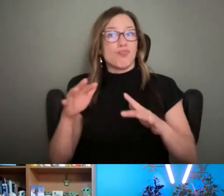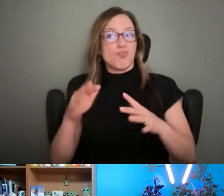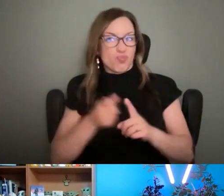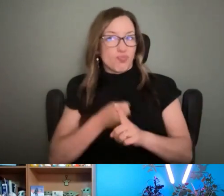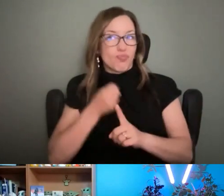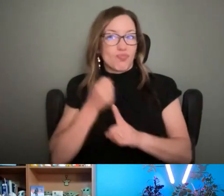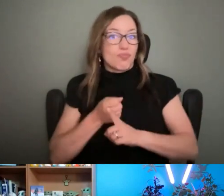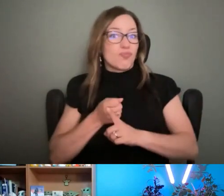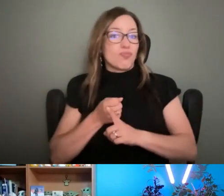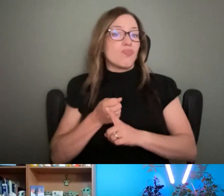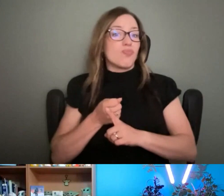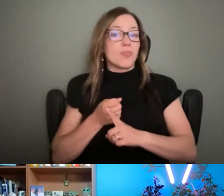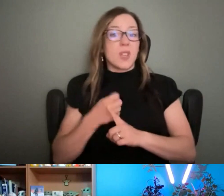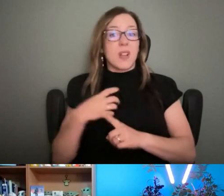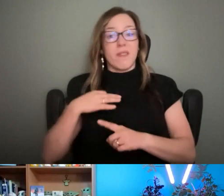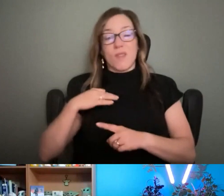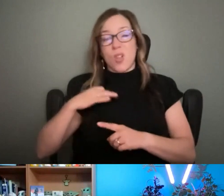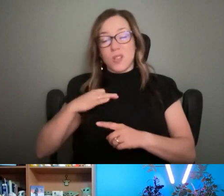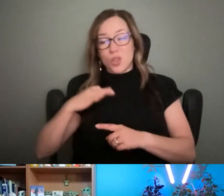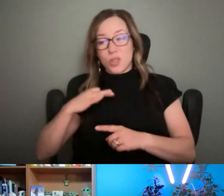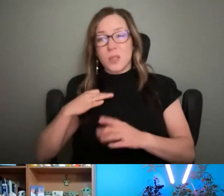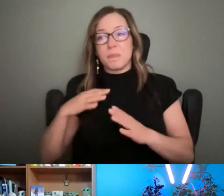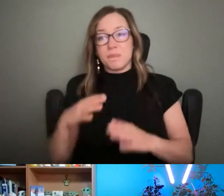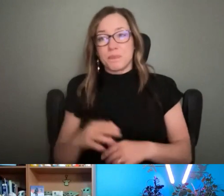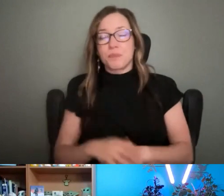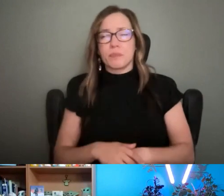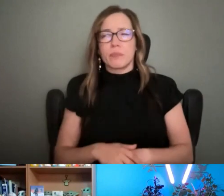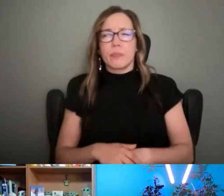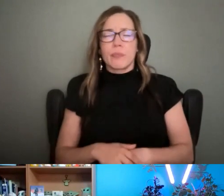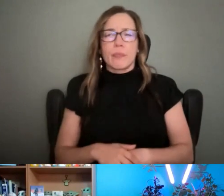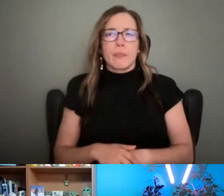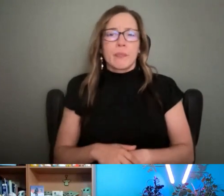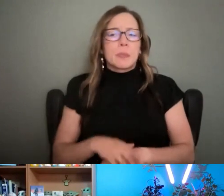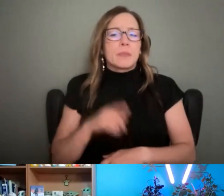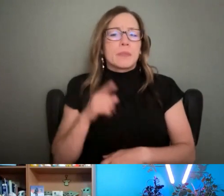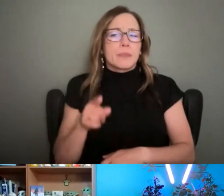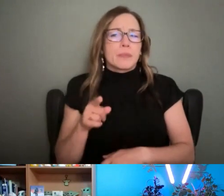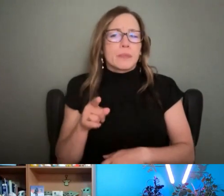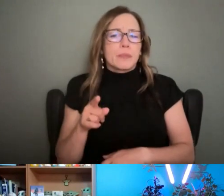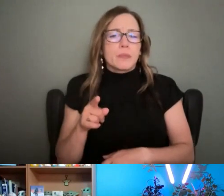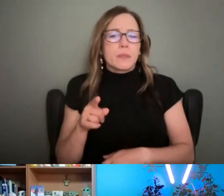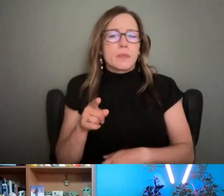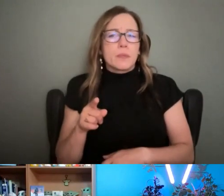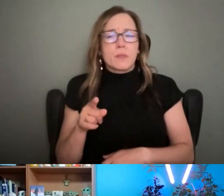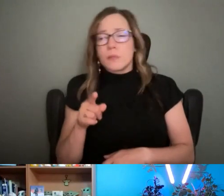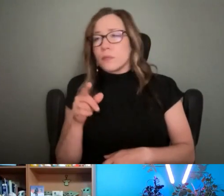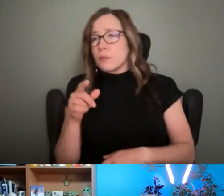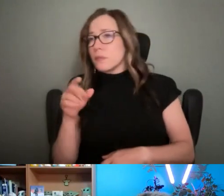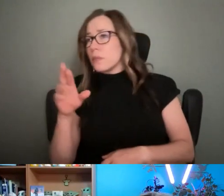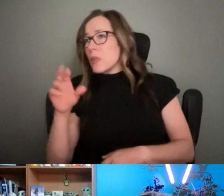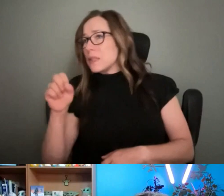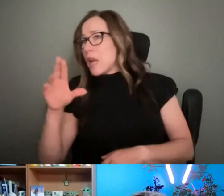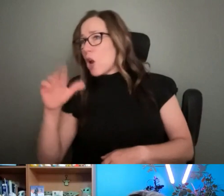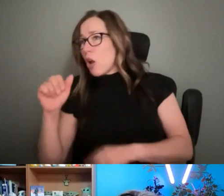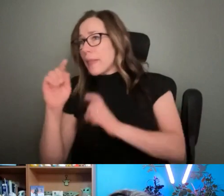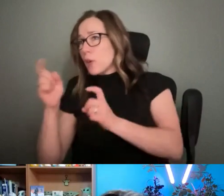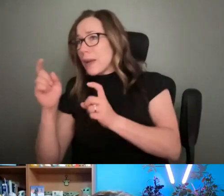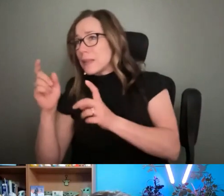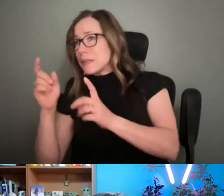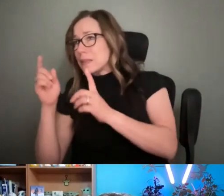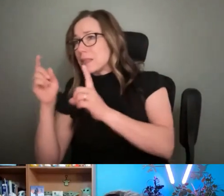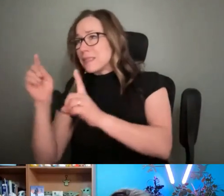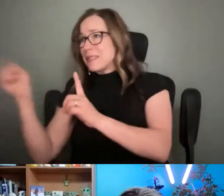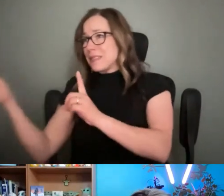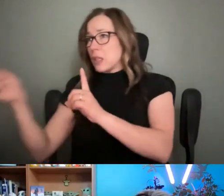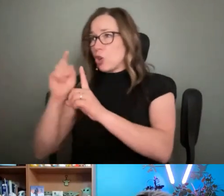of volunteerism, there was a question of, have you, Sarah, across the grantees, or Beth within the program at your